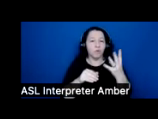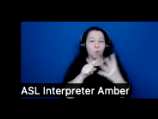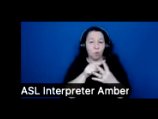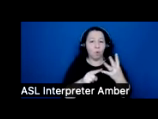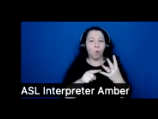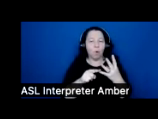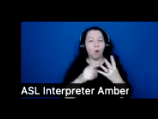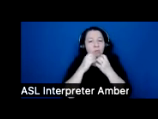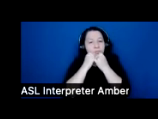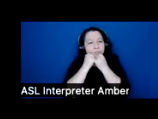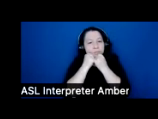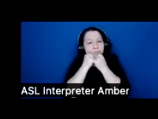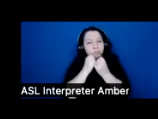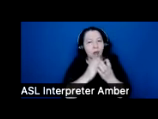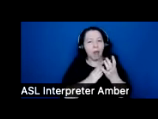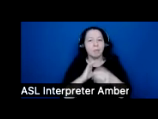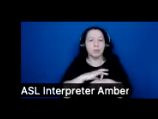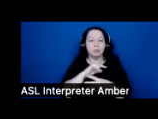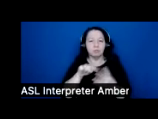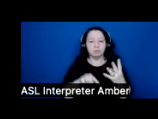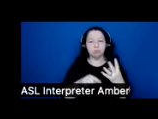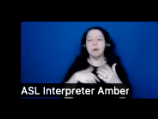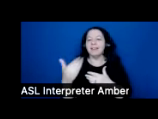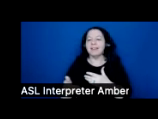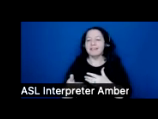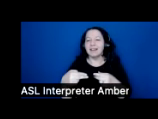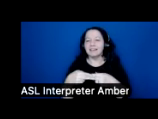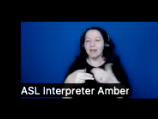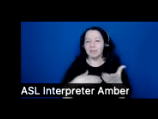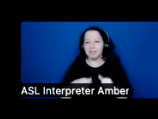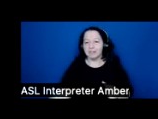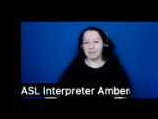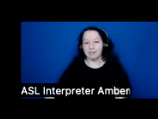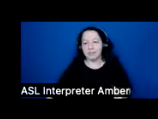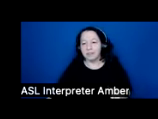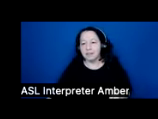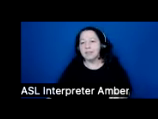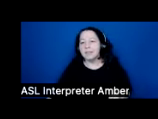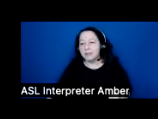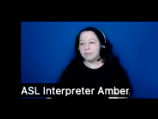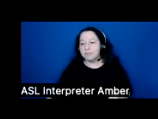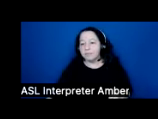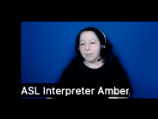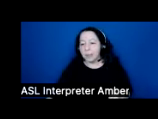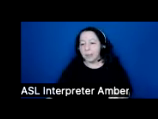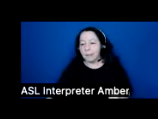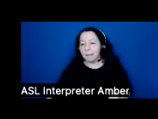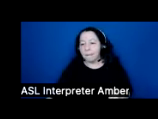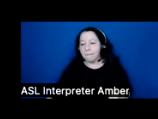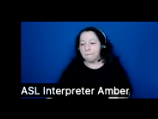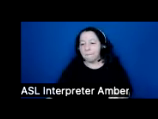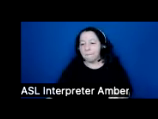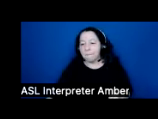then also, next slide, Deb, please. Those interruptions of our habits that we talked about,